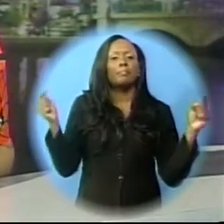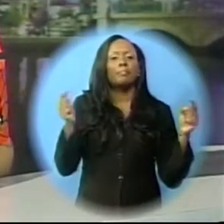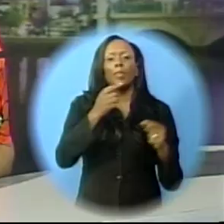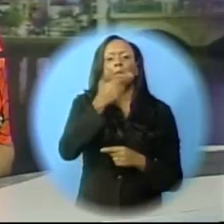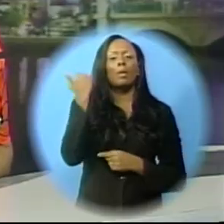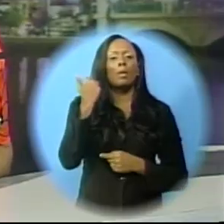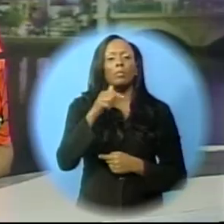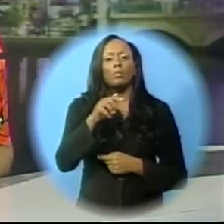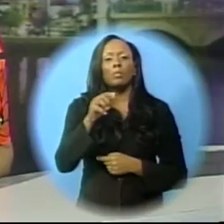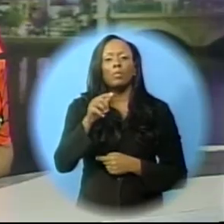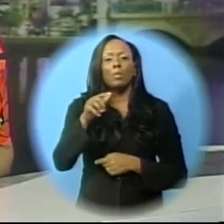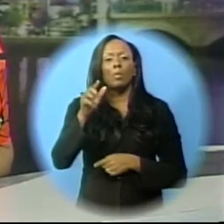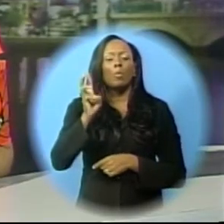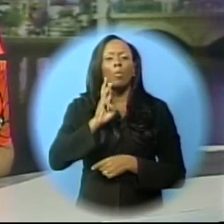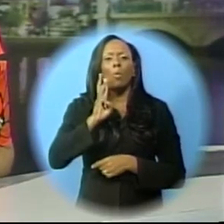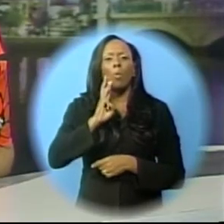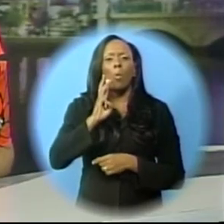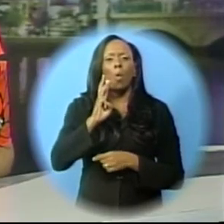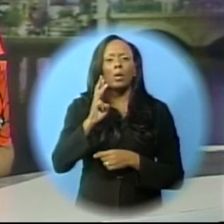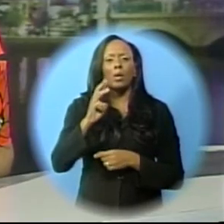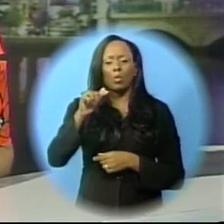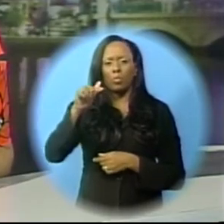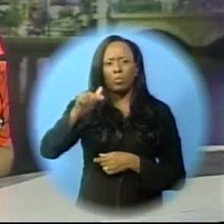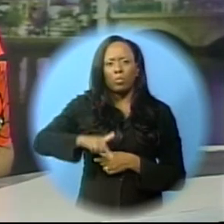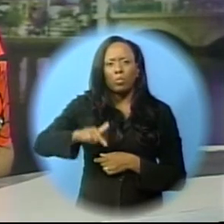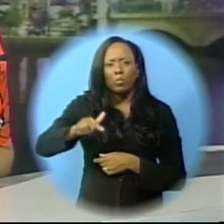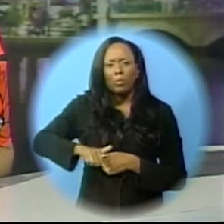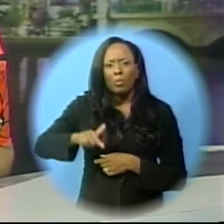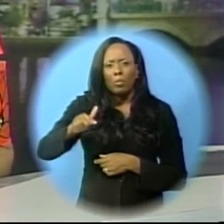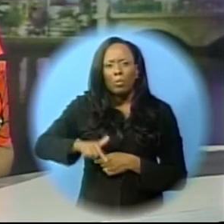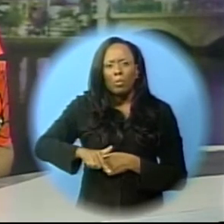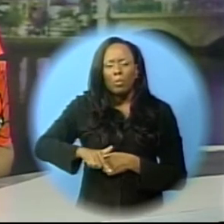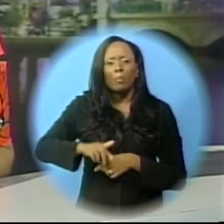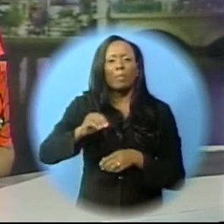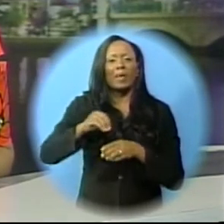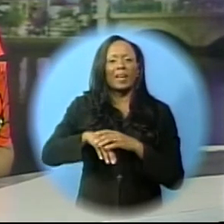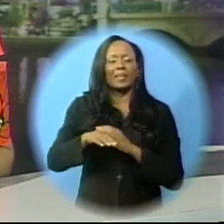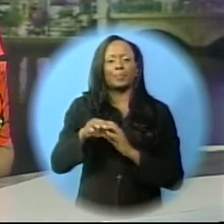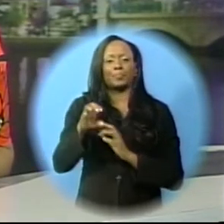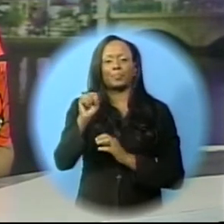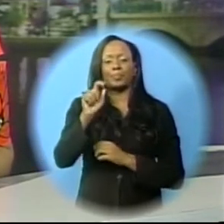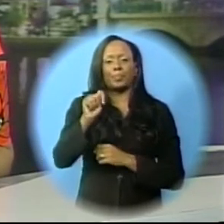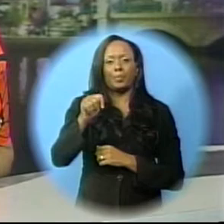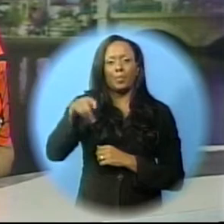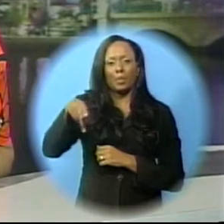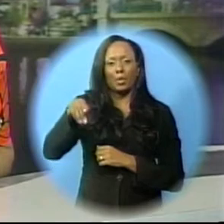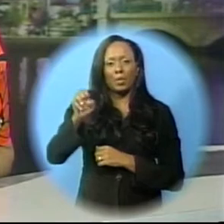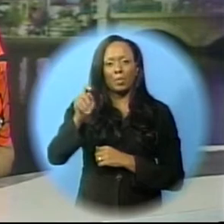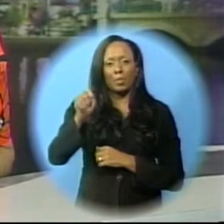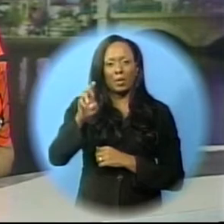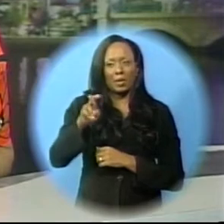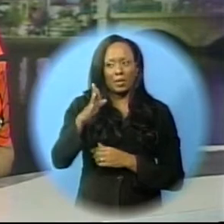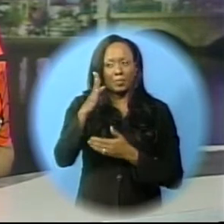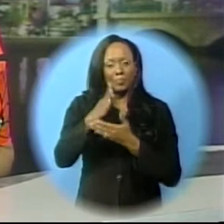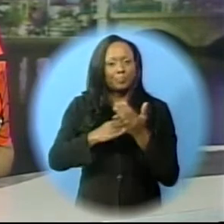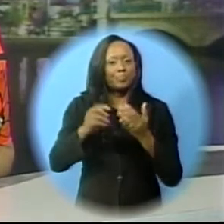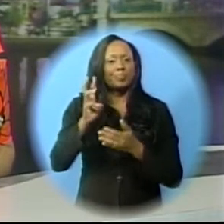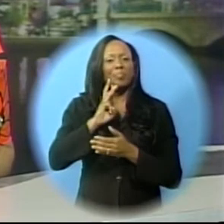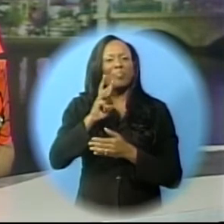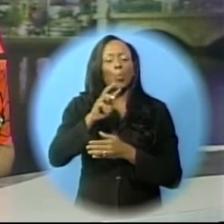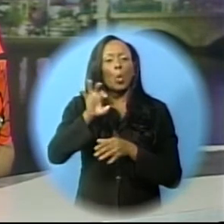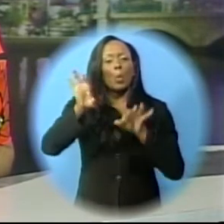to exceedingly low water levels at its half-acre reservoir in the north, there will be a shutdown to some of the pipelines on that